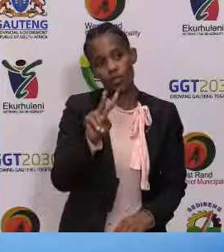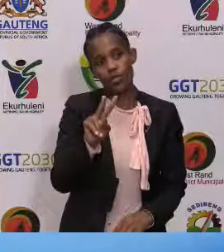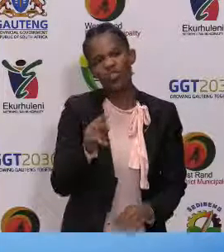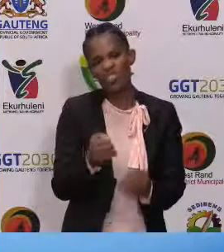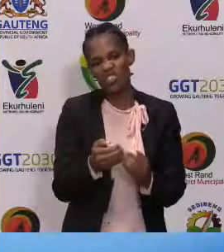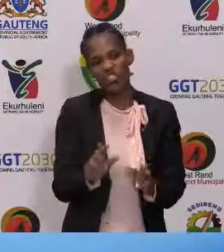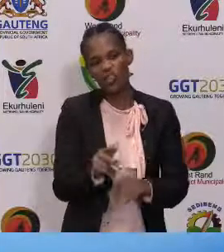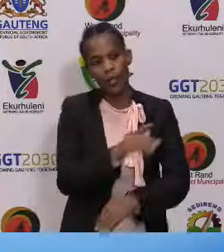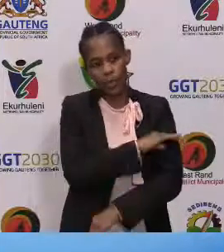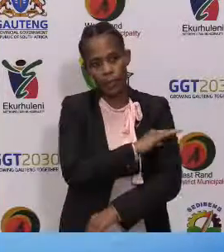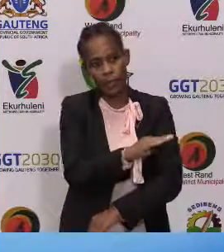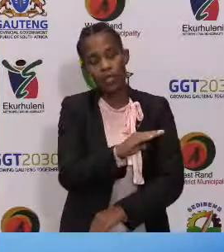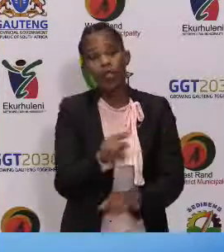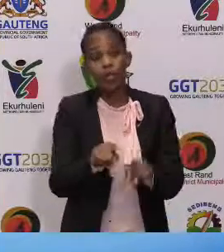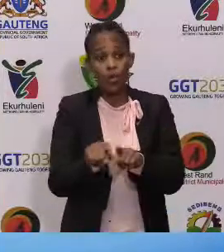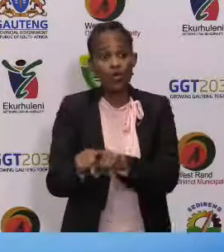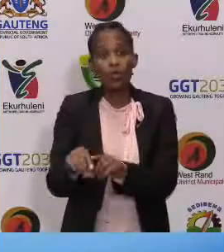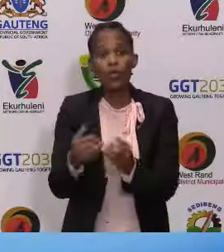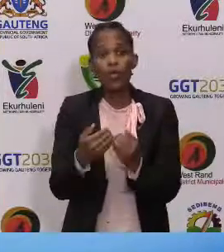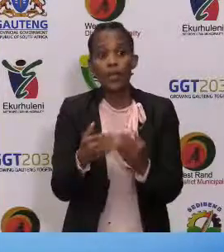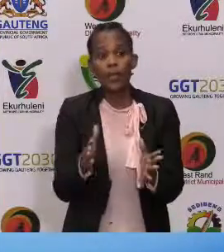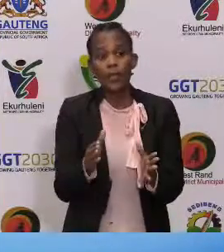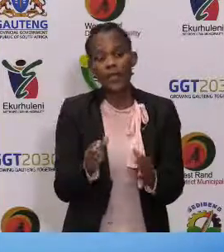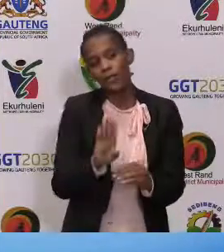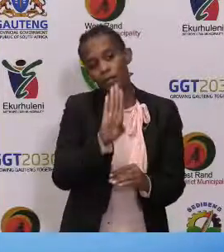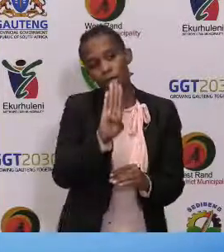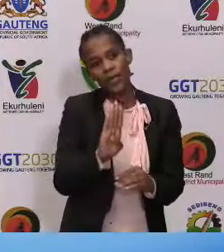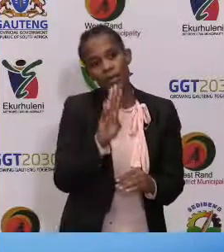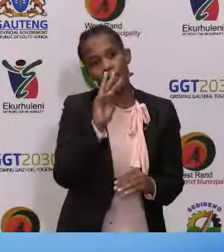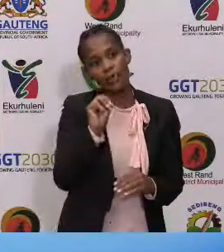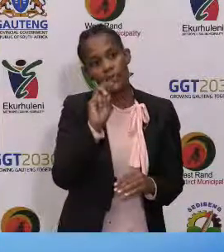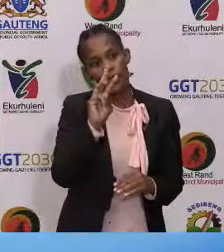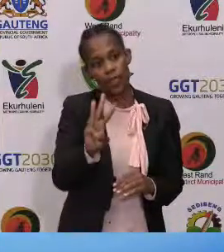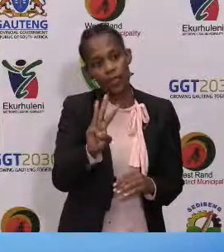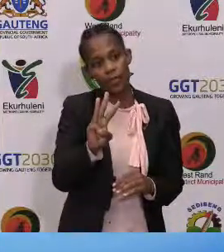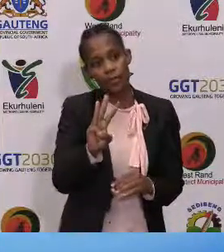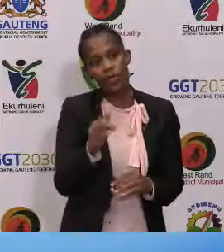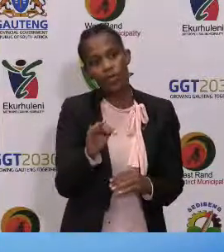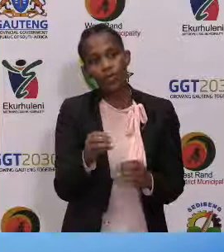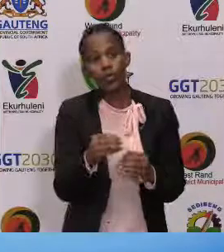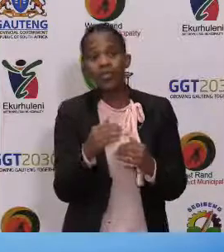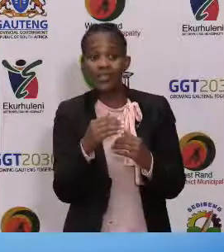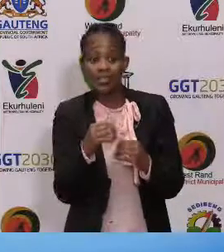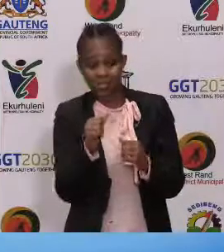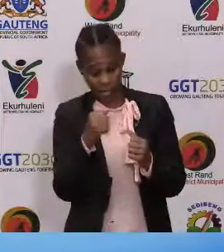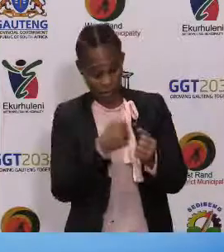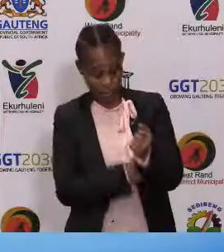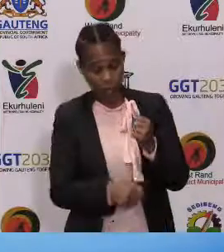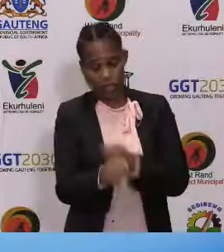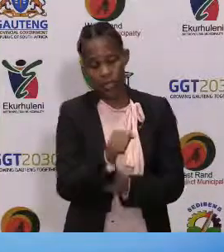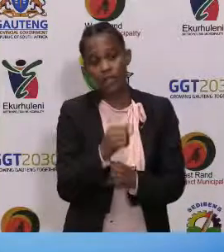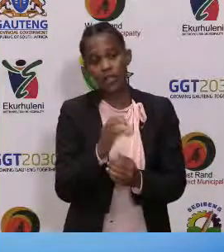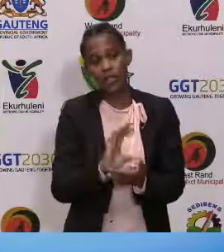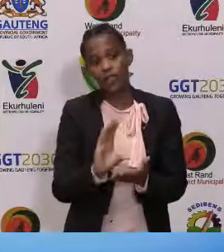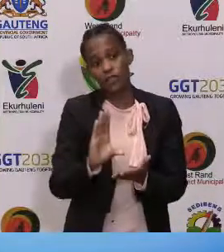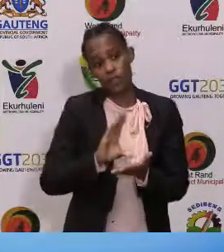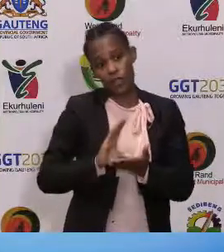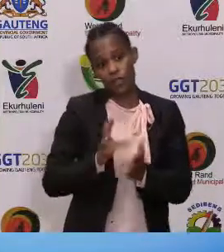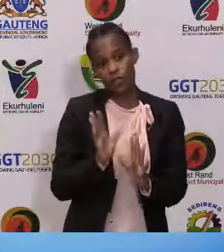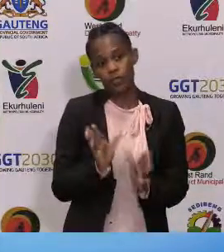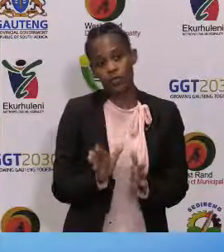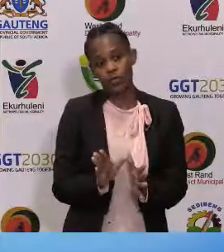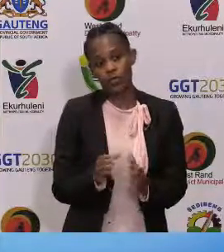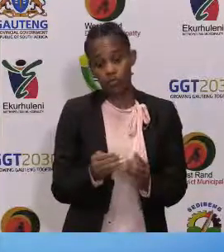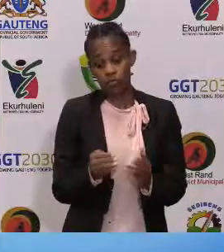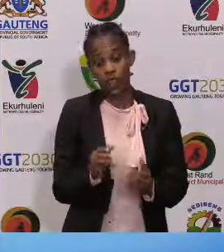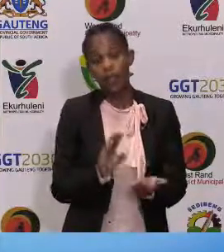then we've recently opened BMW, which is an APT structure of 150 general